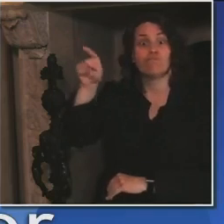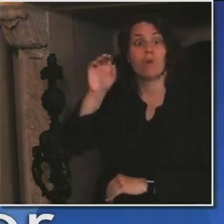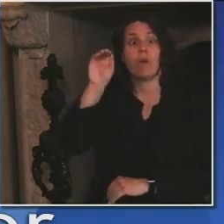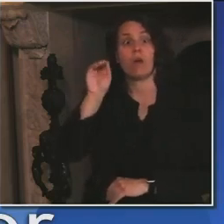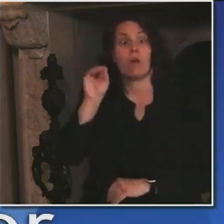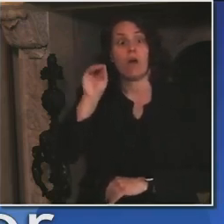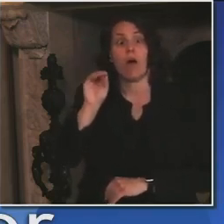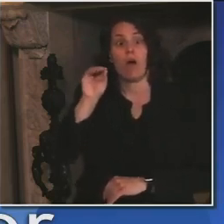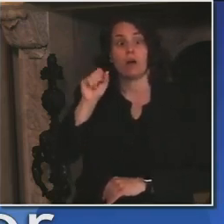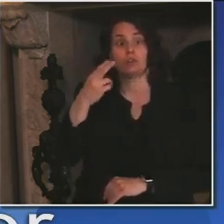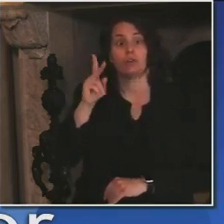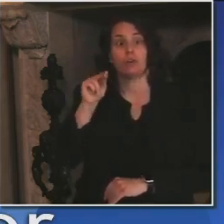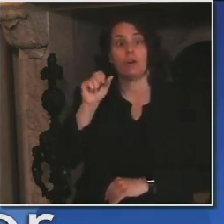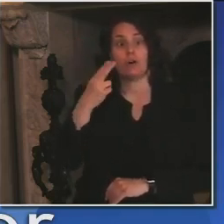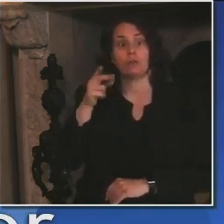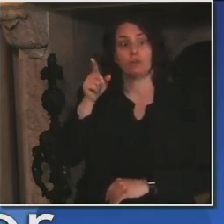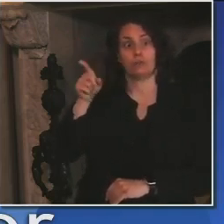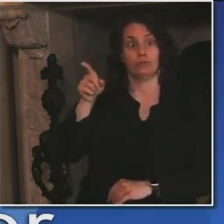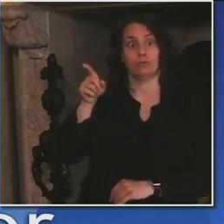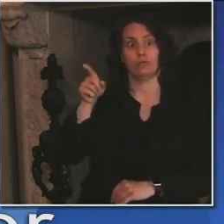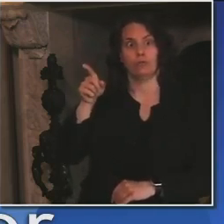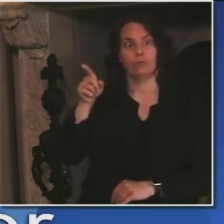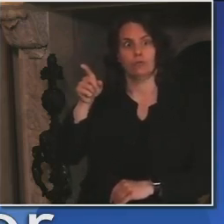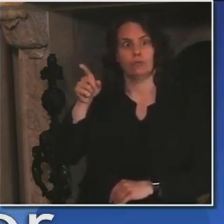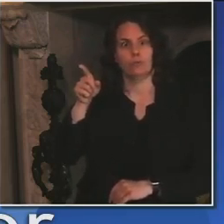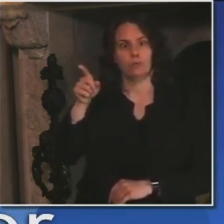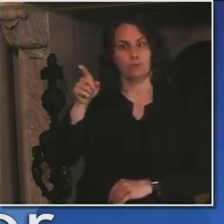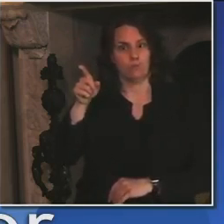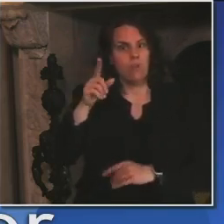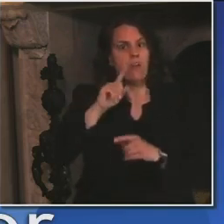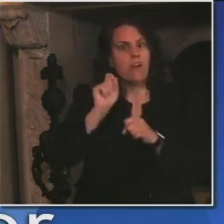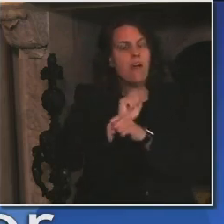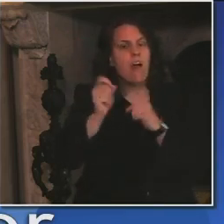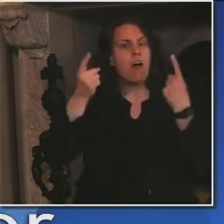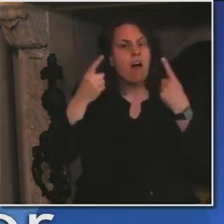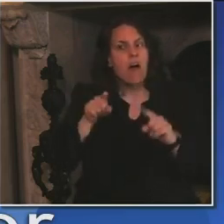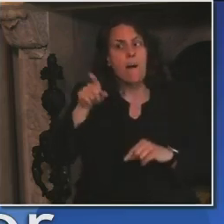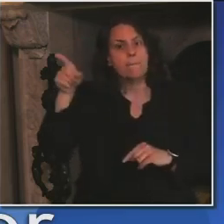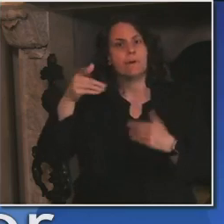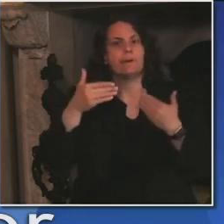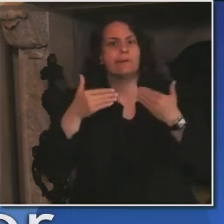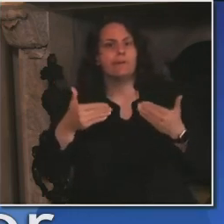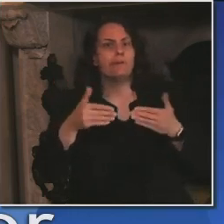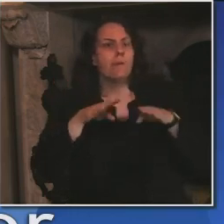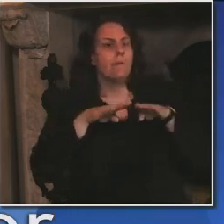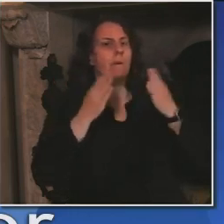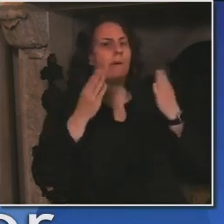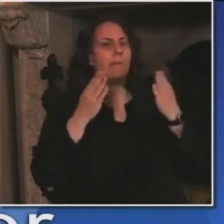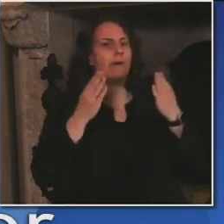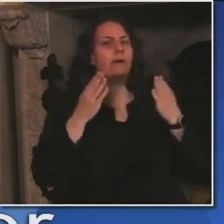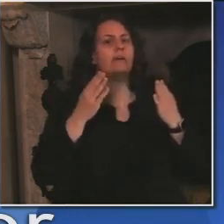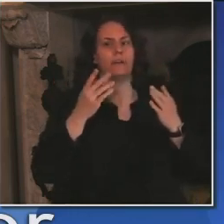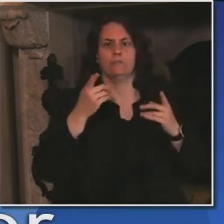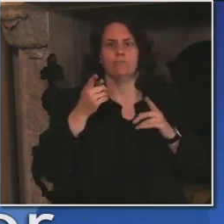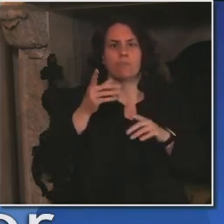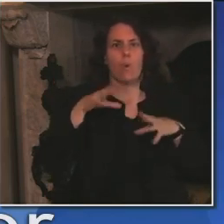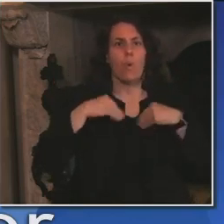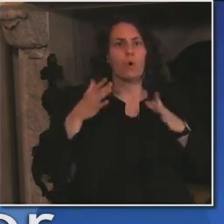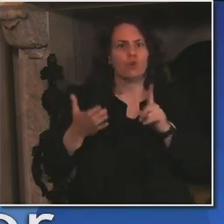was taken into custody and is facing charges for not complying with the order. What's going to happen to people that are facing charges or